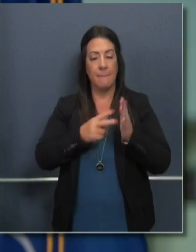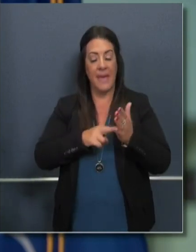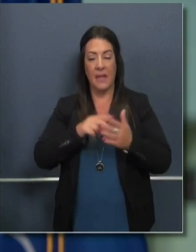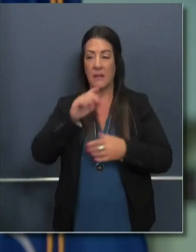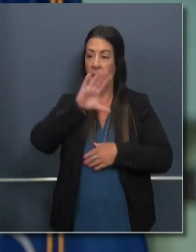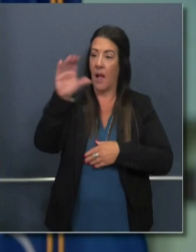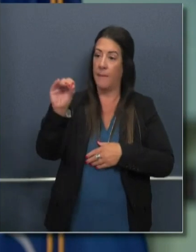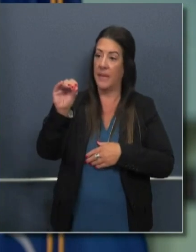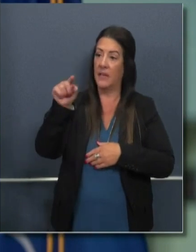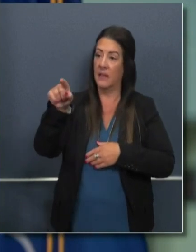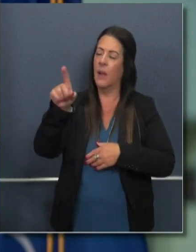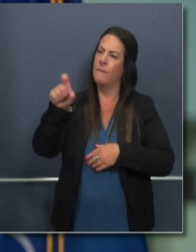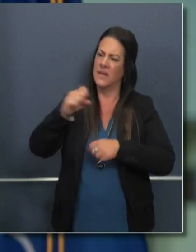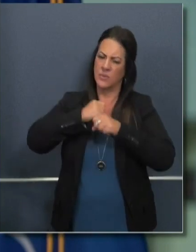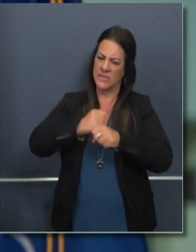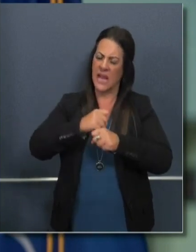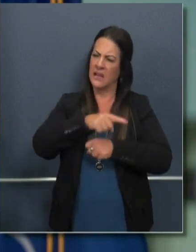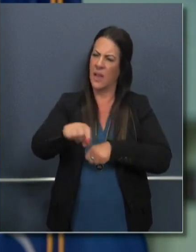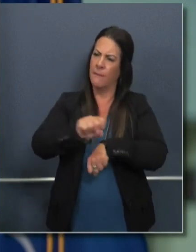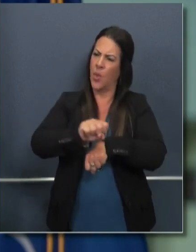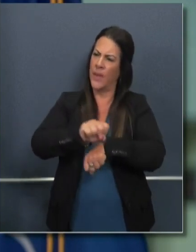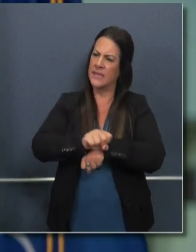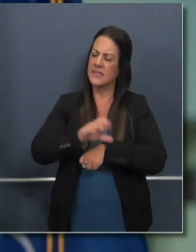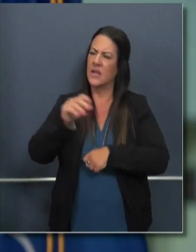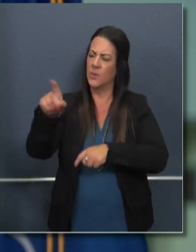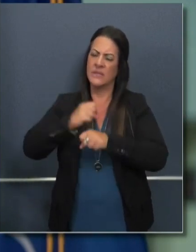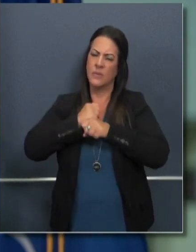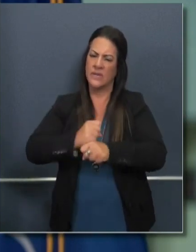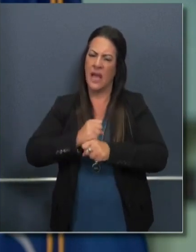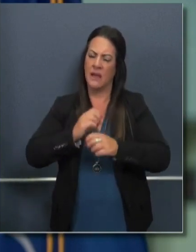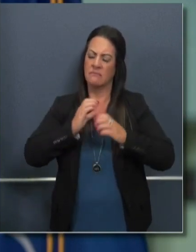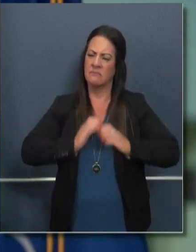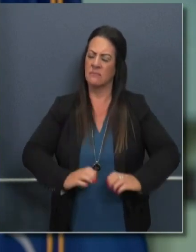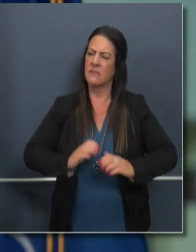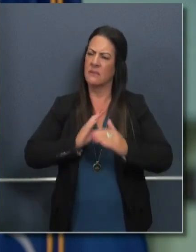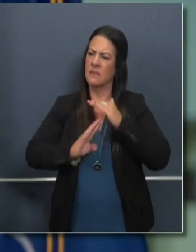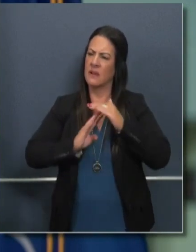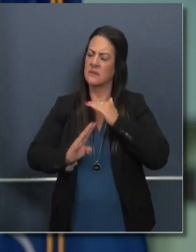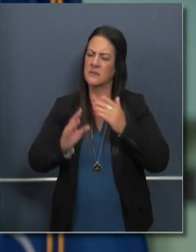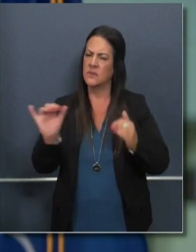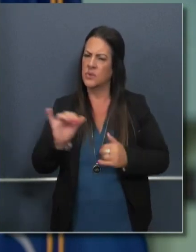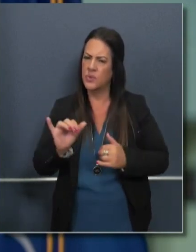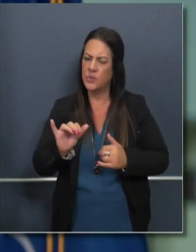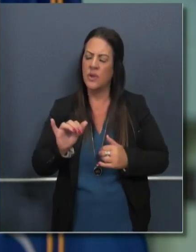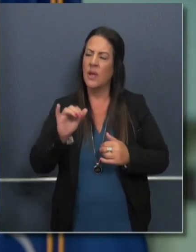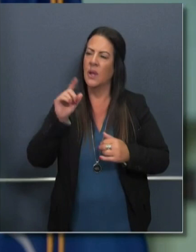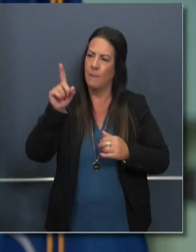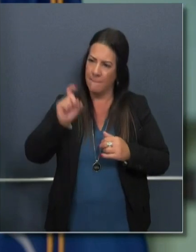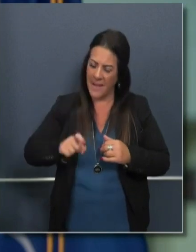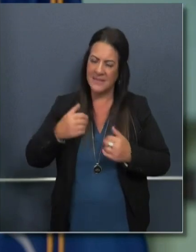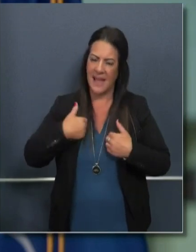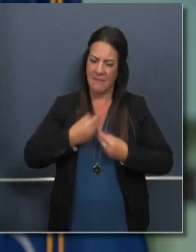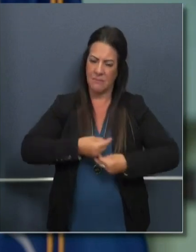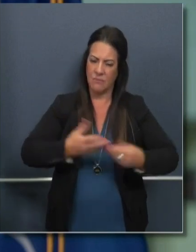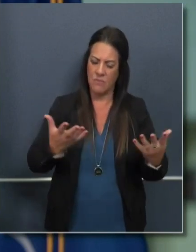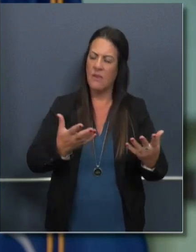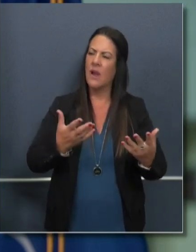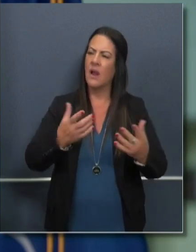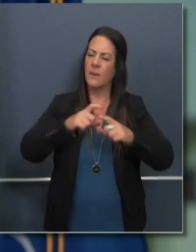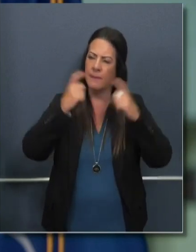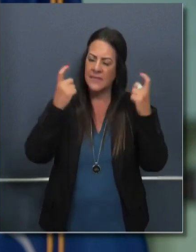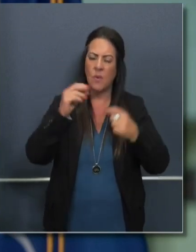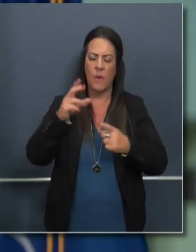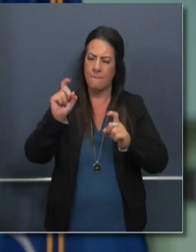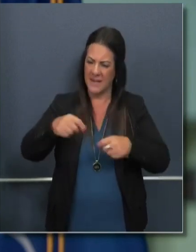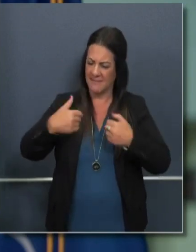workers and you, its customers. And one of the most foundational ways is to have appropriate protective gear, hygiene protocols, and the